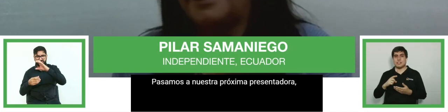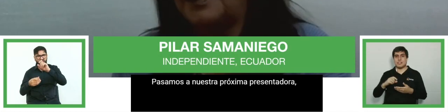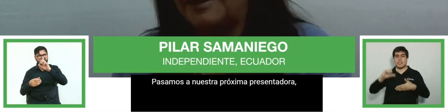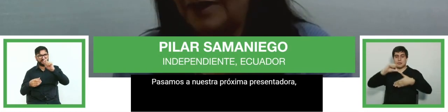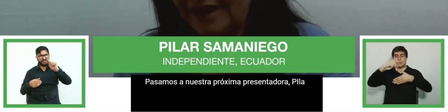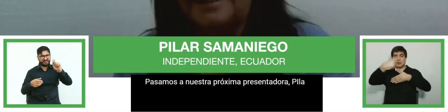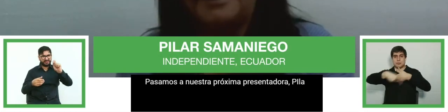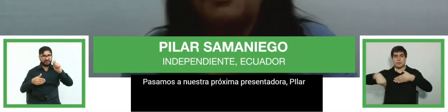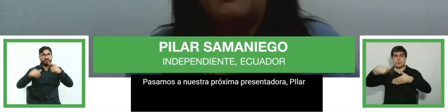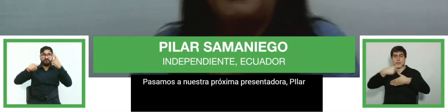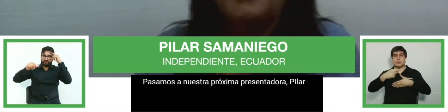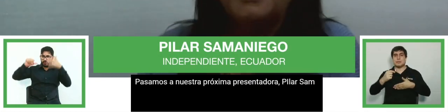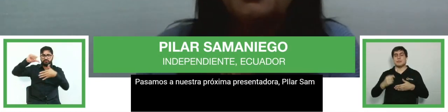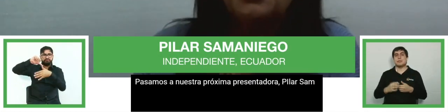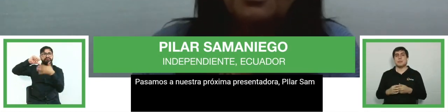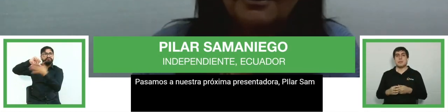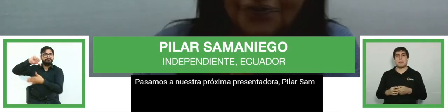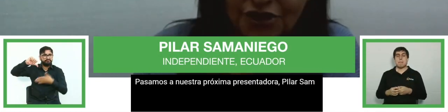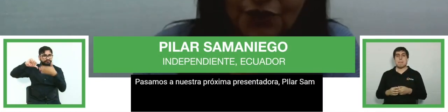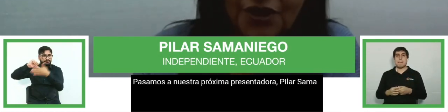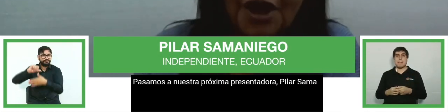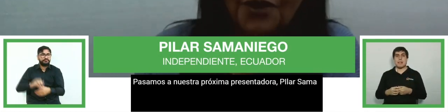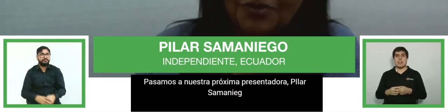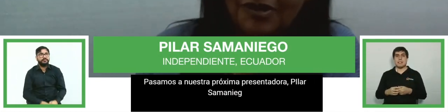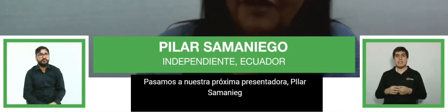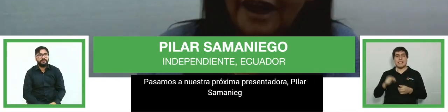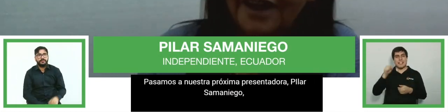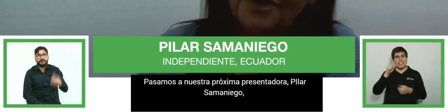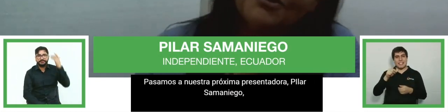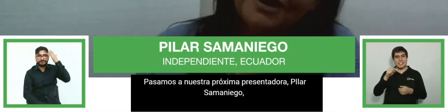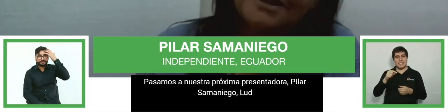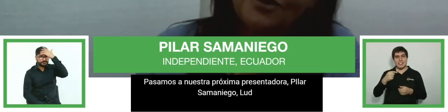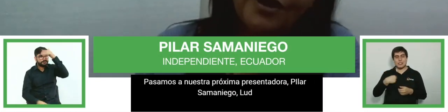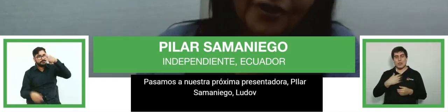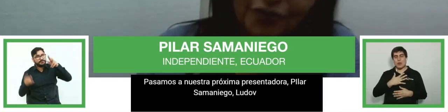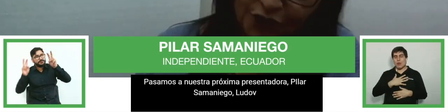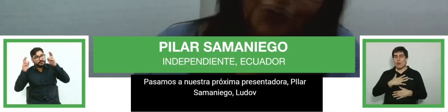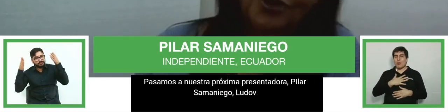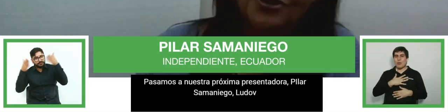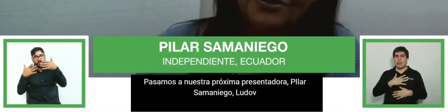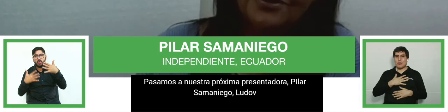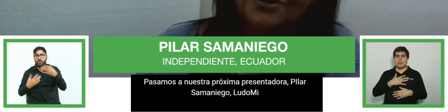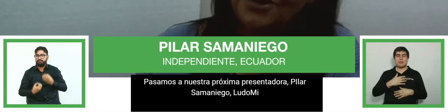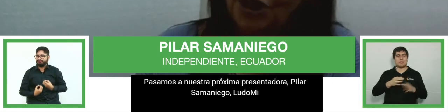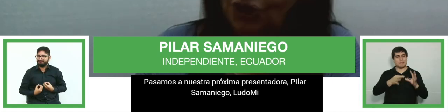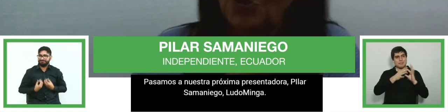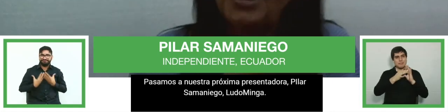Latin America, this is a privilege for me to greet all of you